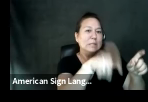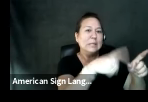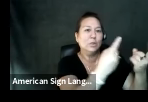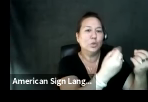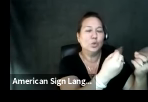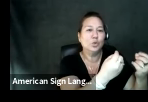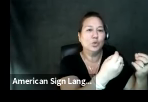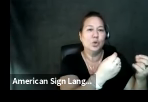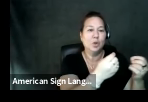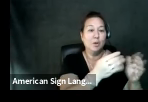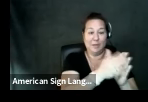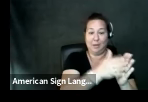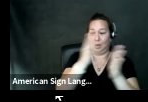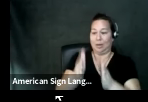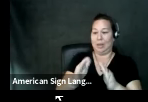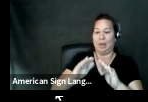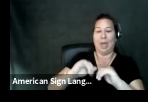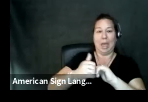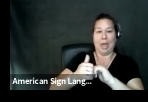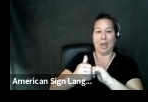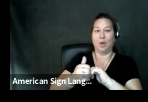build success for this student.